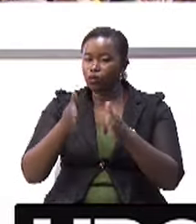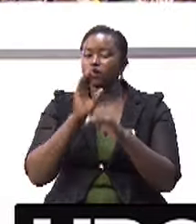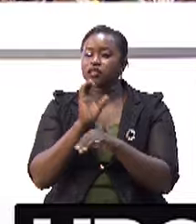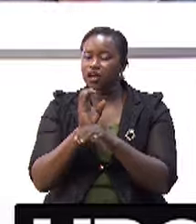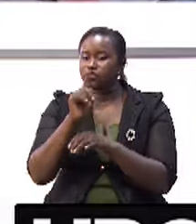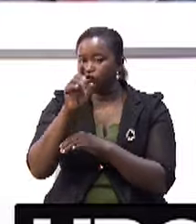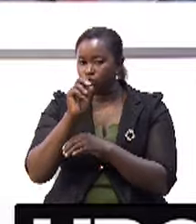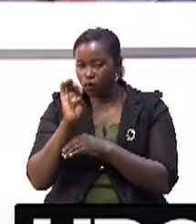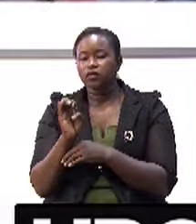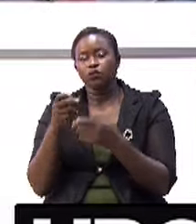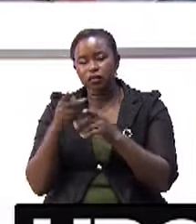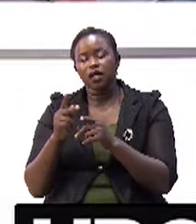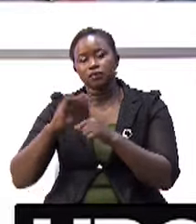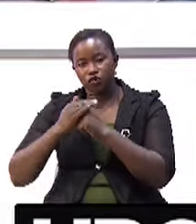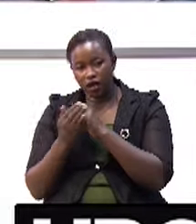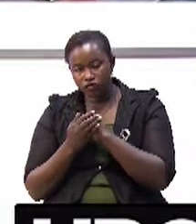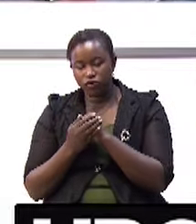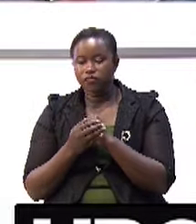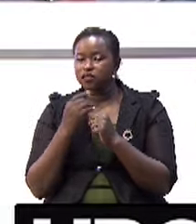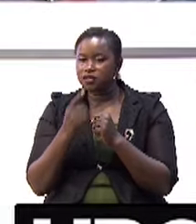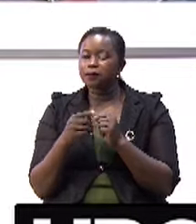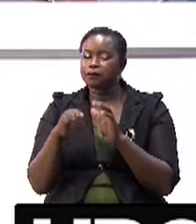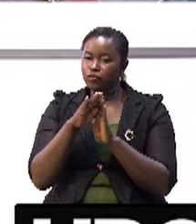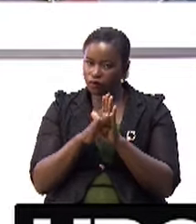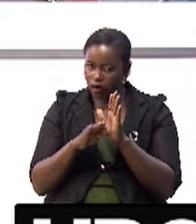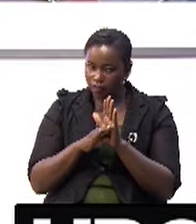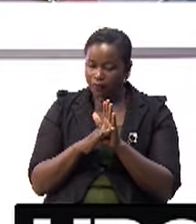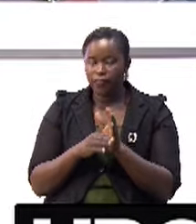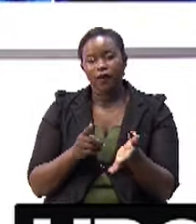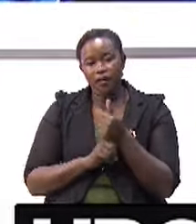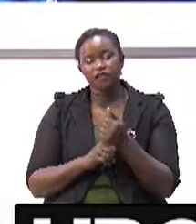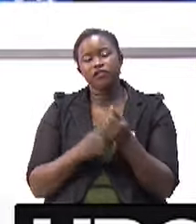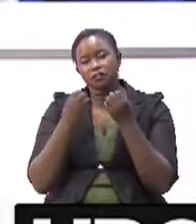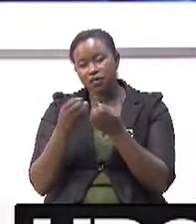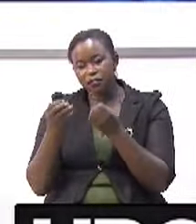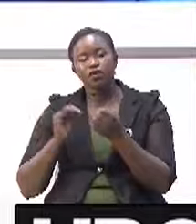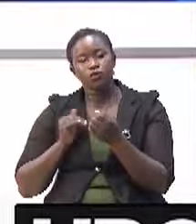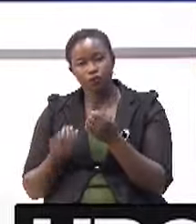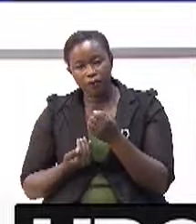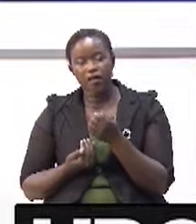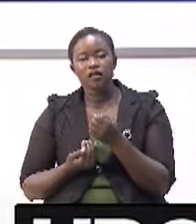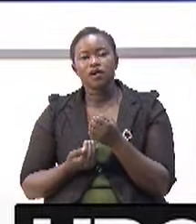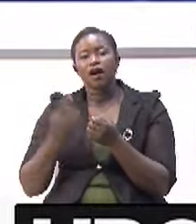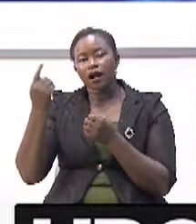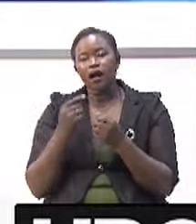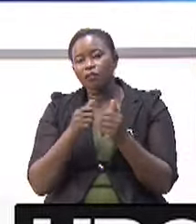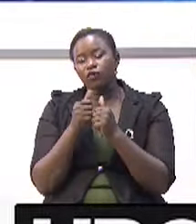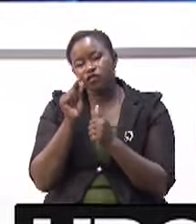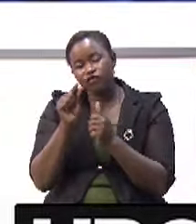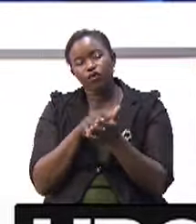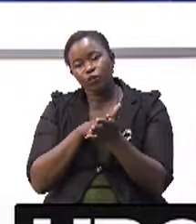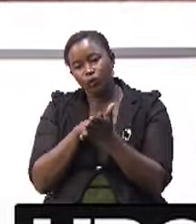production. She emphasizes that the program, which has benefited thousands of women, comes with minimal costs